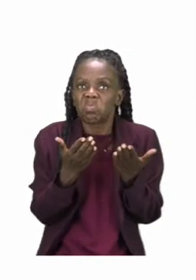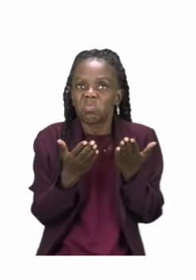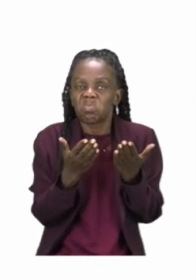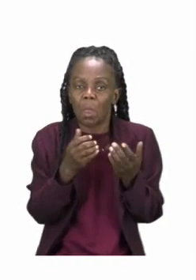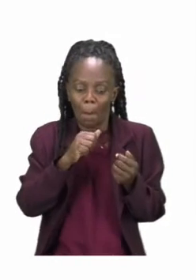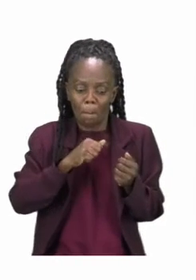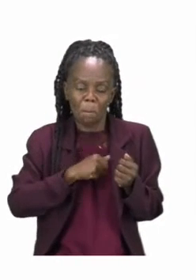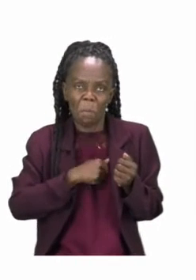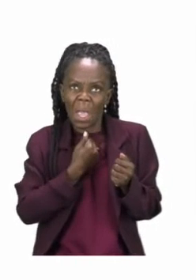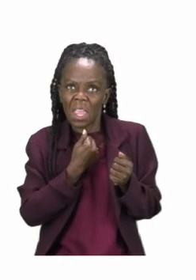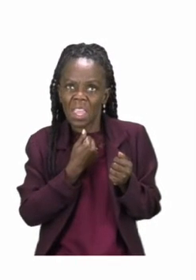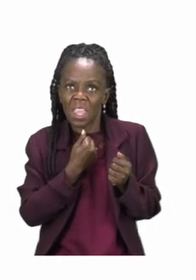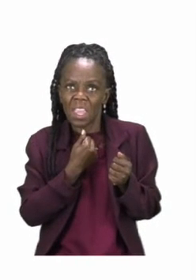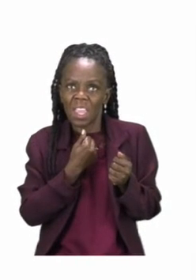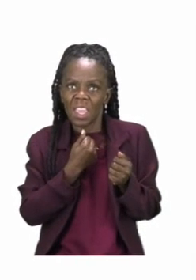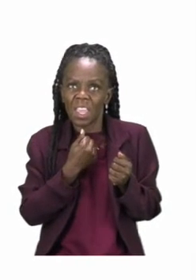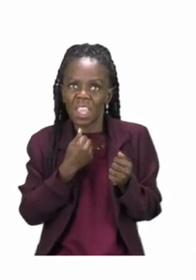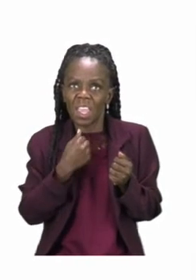his,